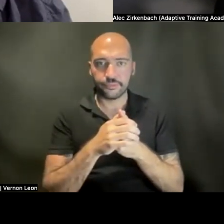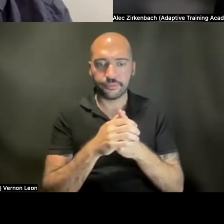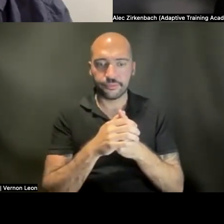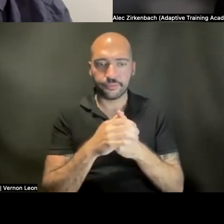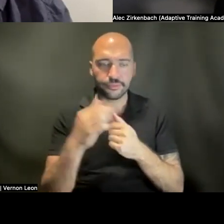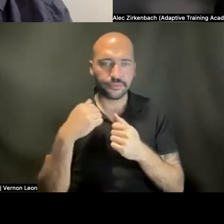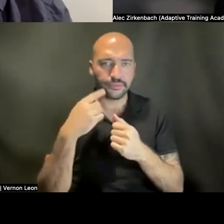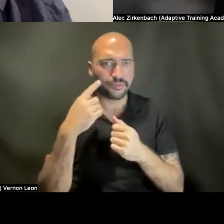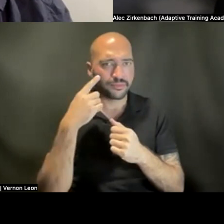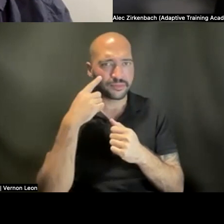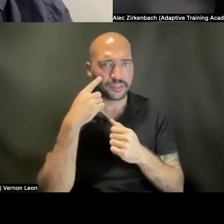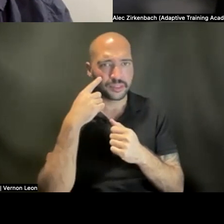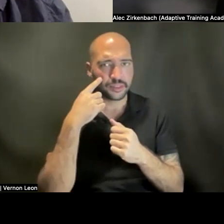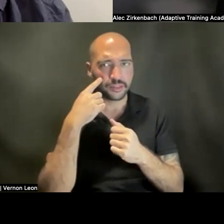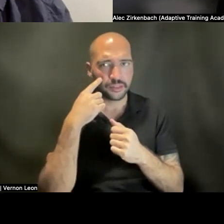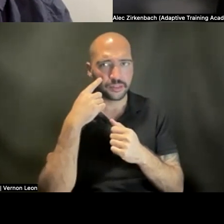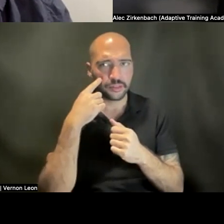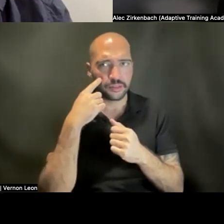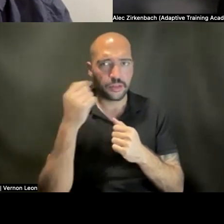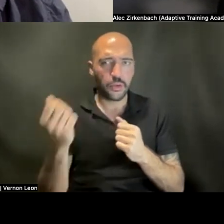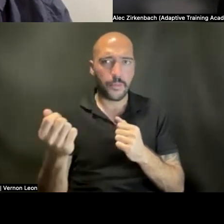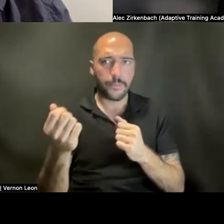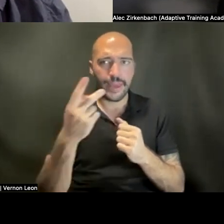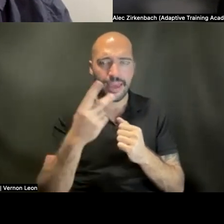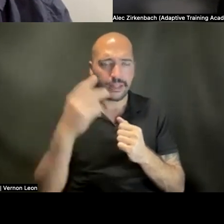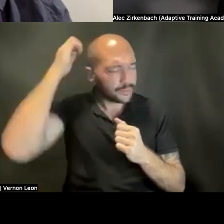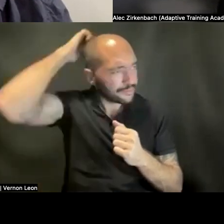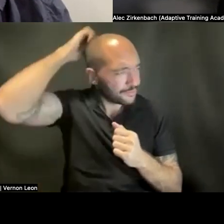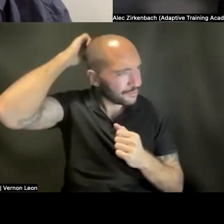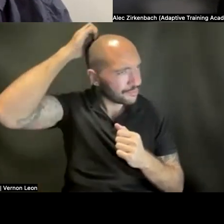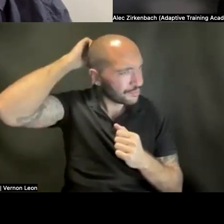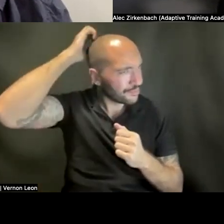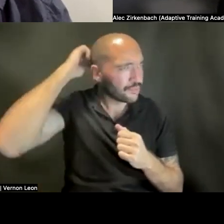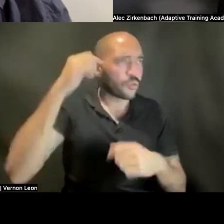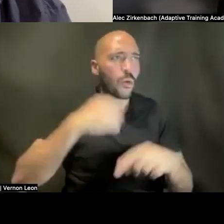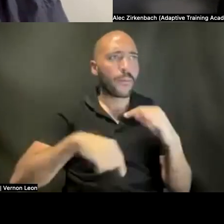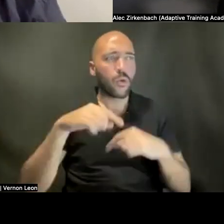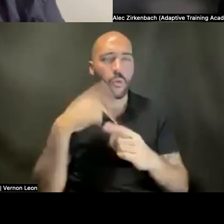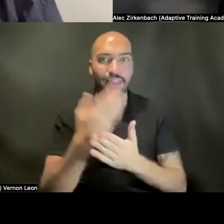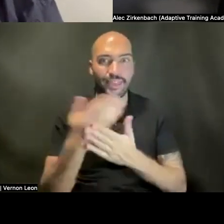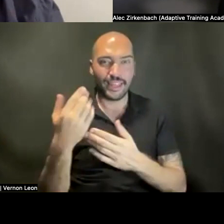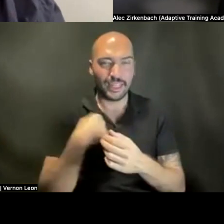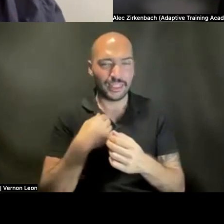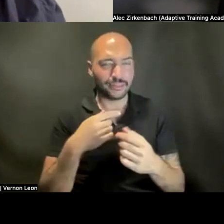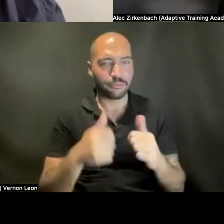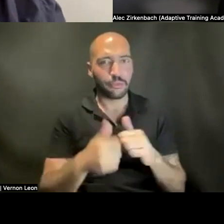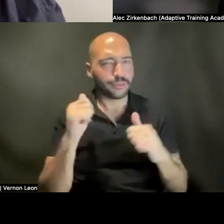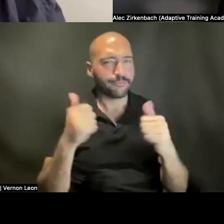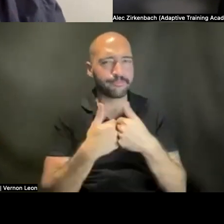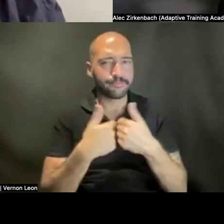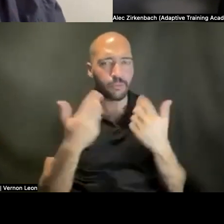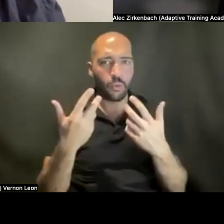going back, I know sometimes one of the things that I think I ran into the most